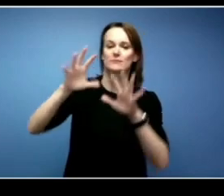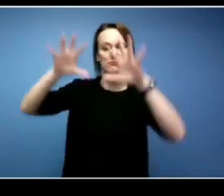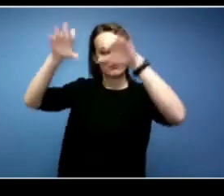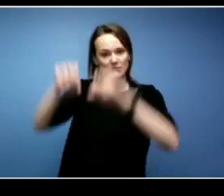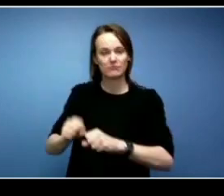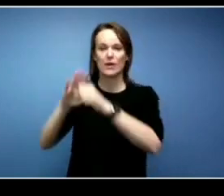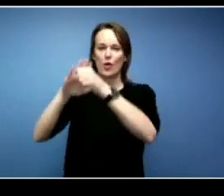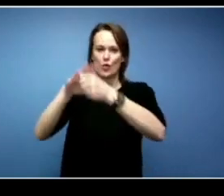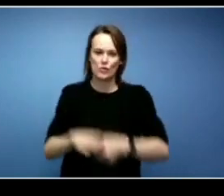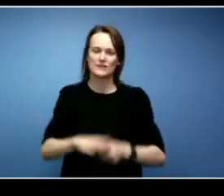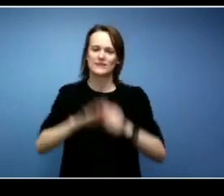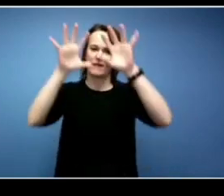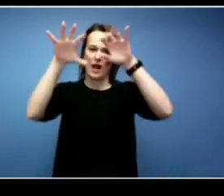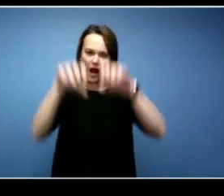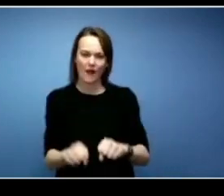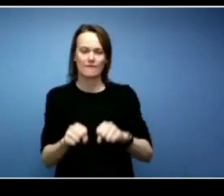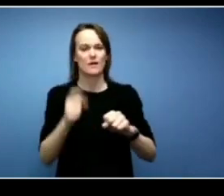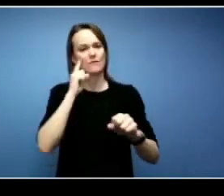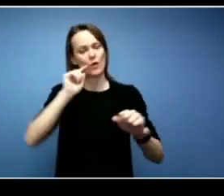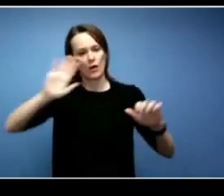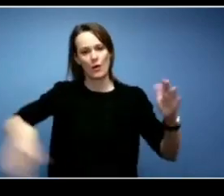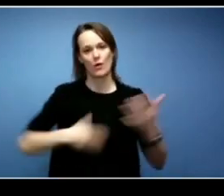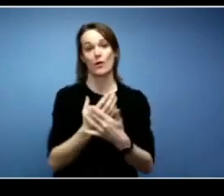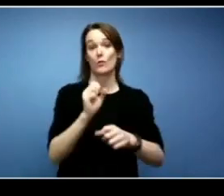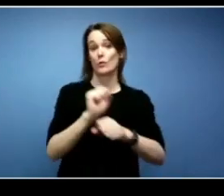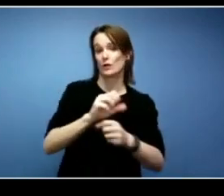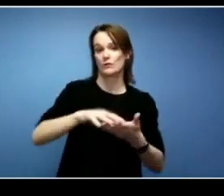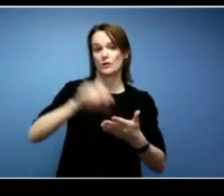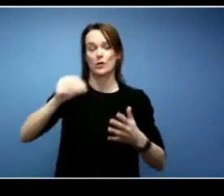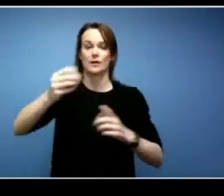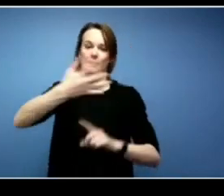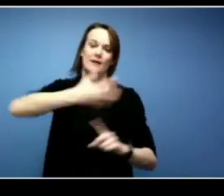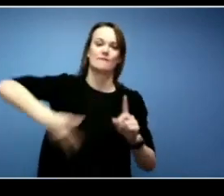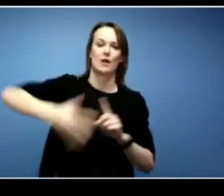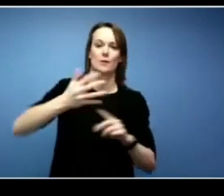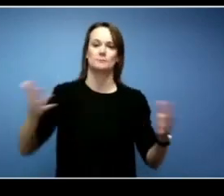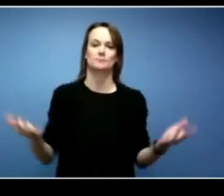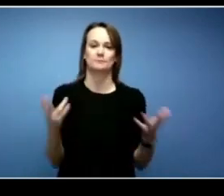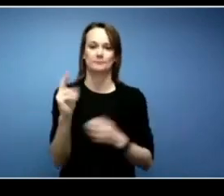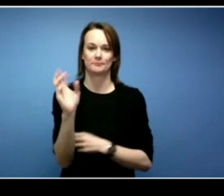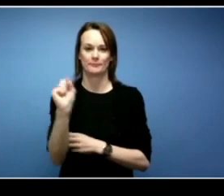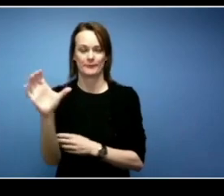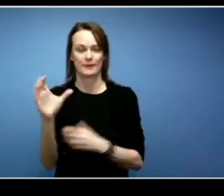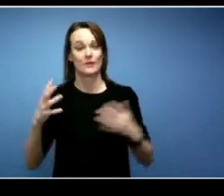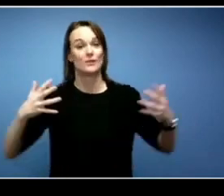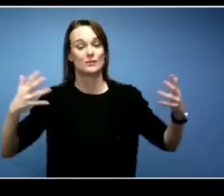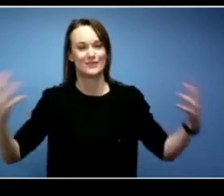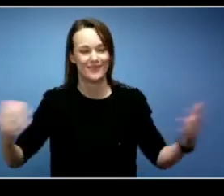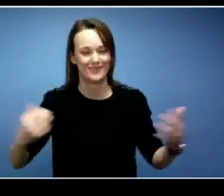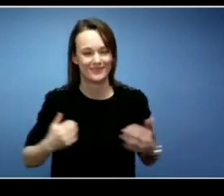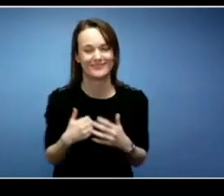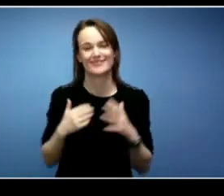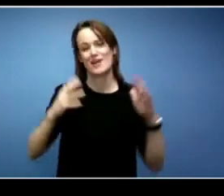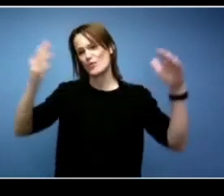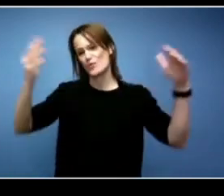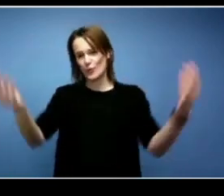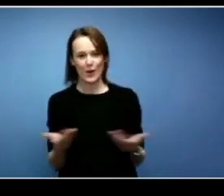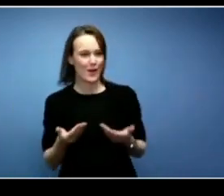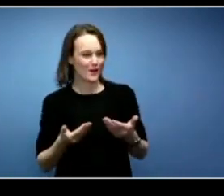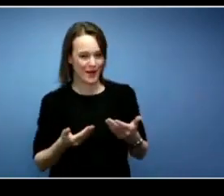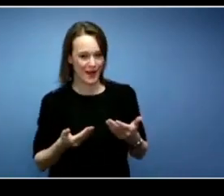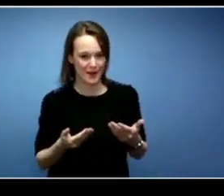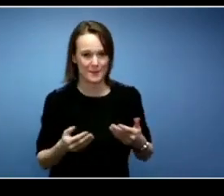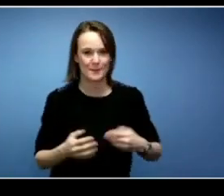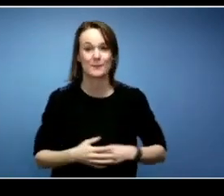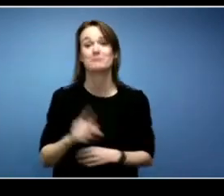dismantling racism and all forms of oppression in working and learning environments at the college. So on behalf of NSCC, I really wish you a warm